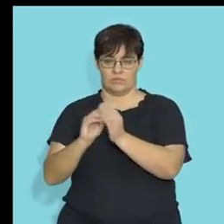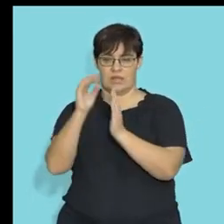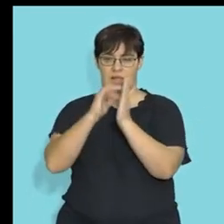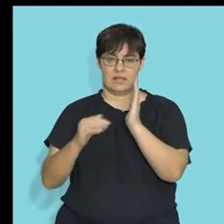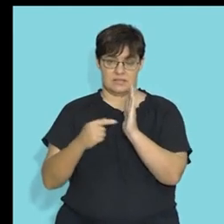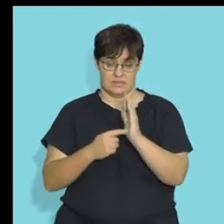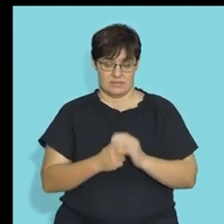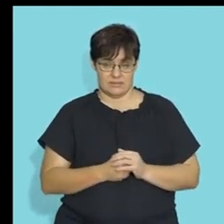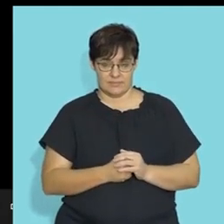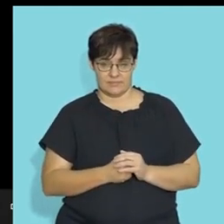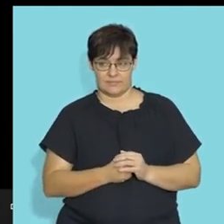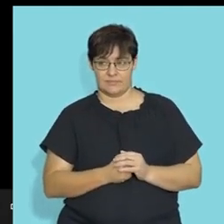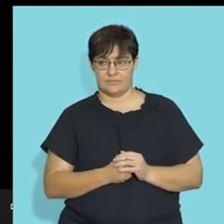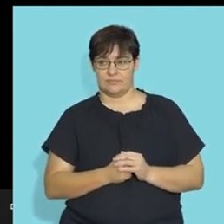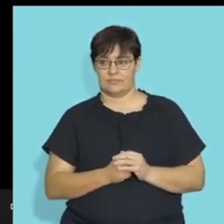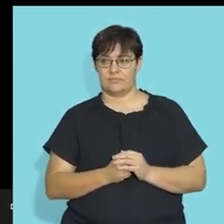this all into our calculator.